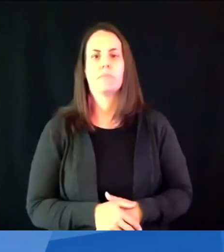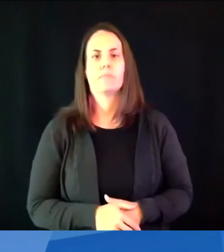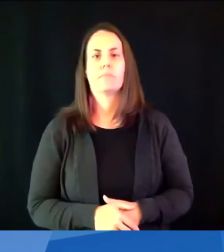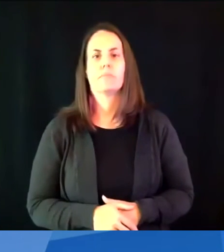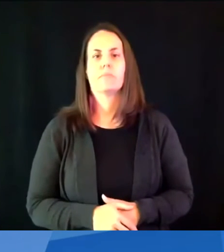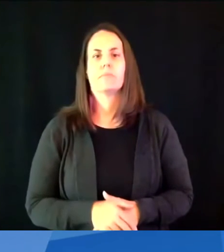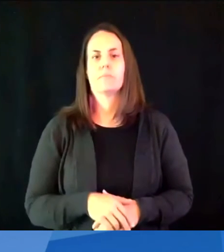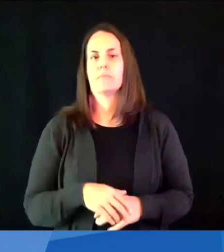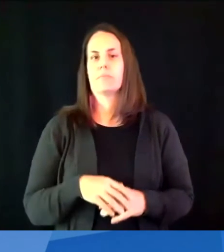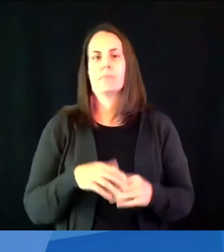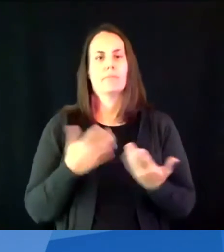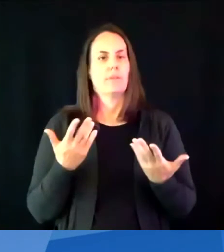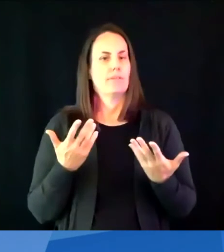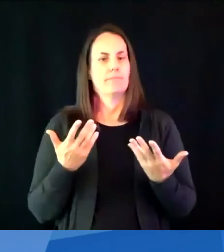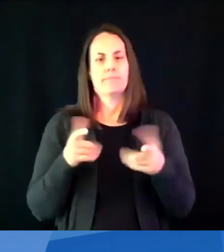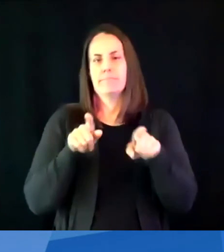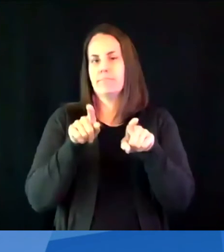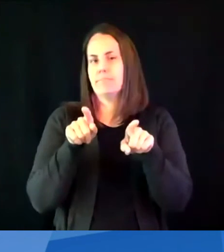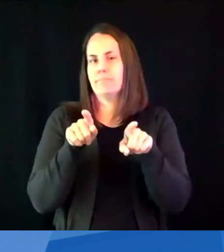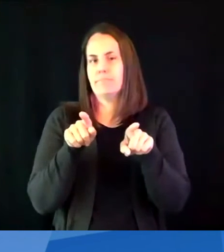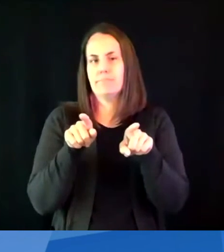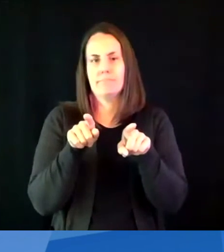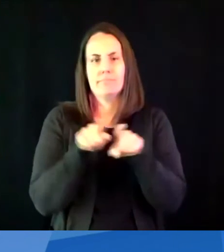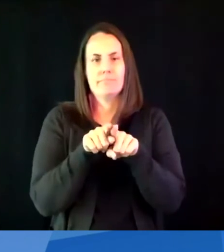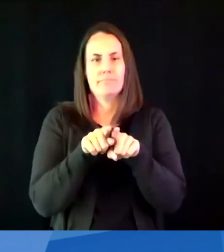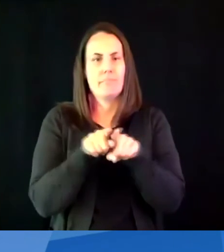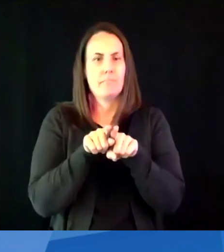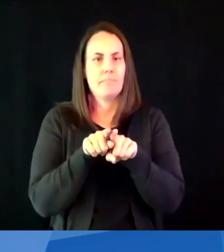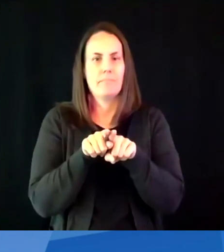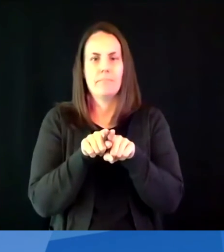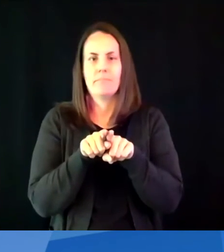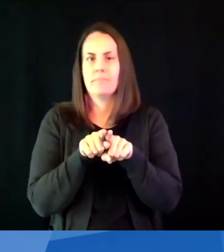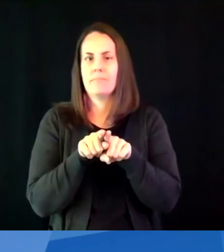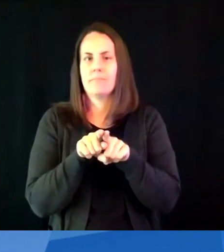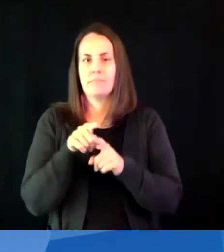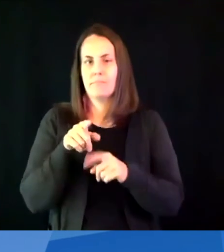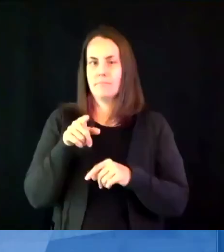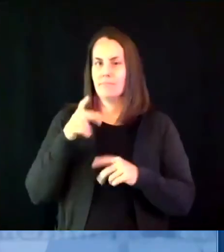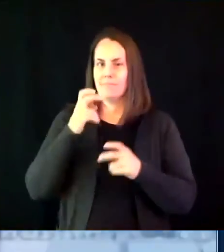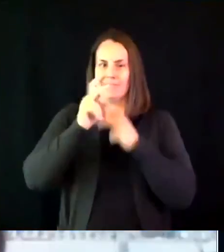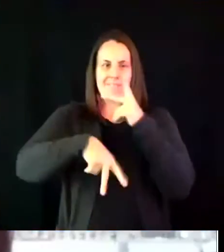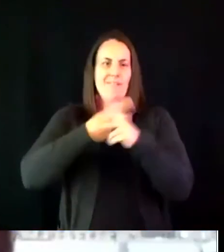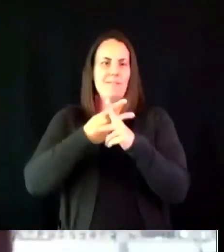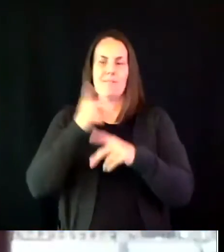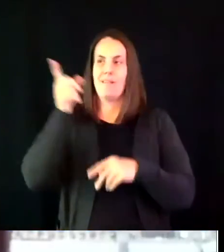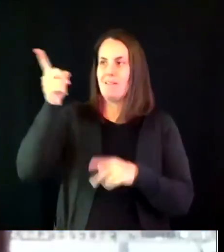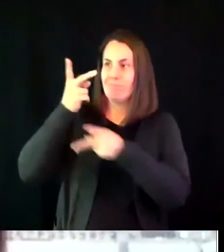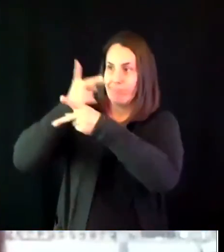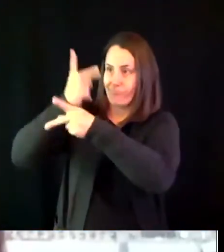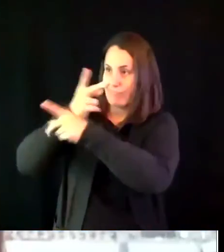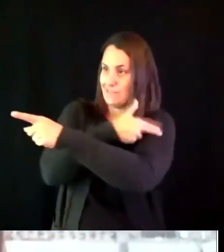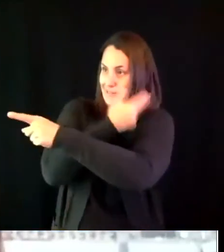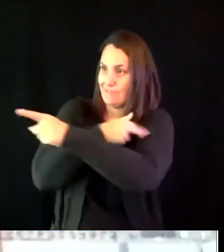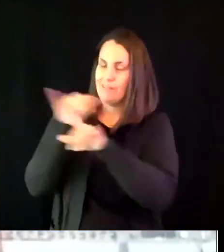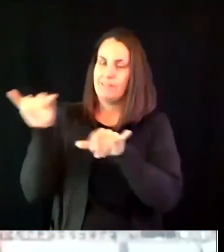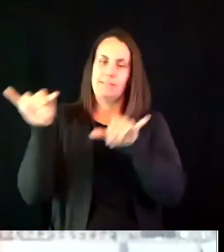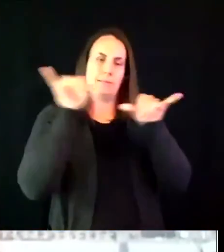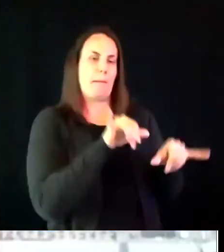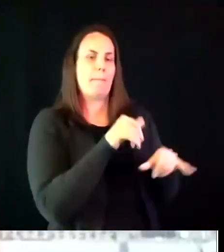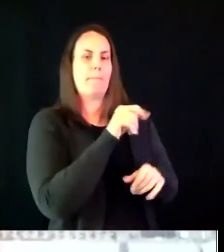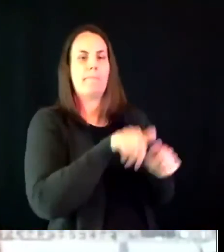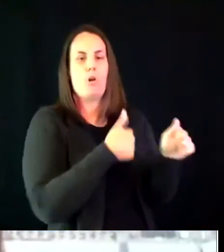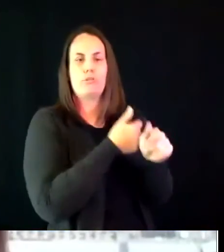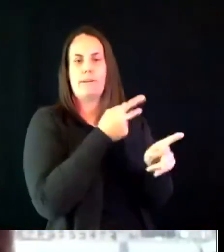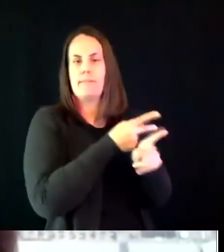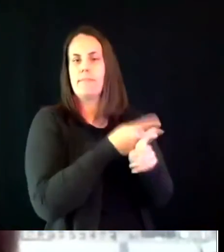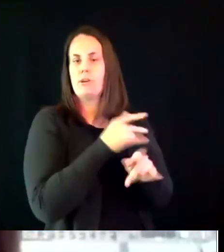in a hospital that they will be transferred out of? That conversation takes place at the bedside when the care team comes in to